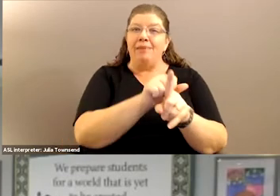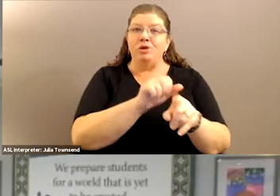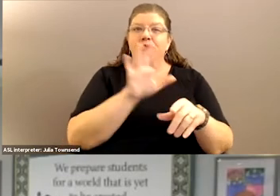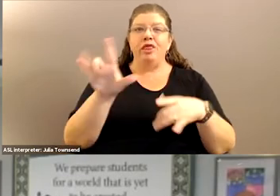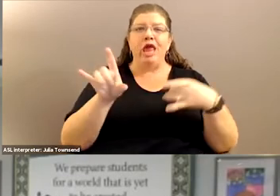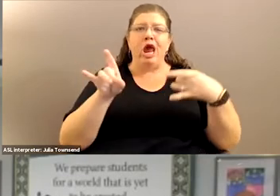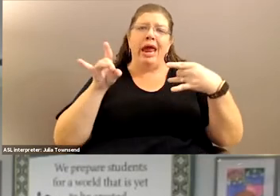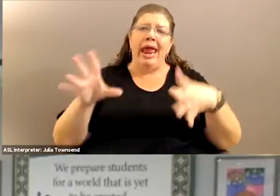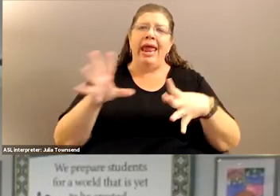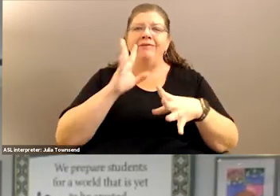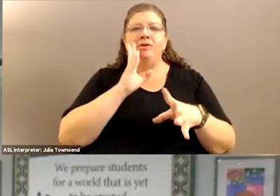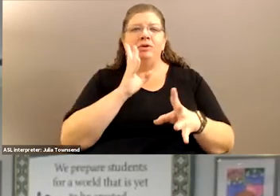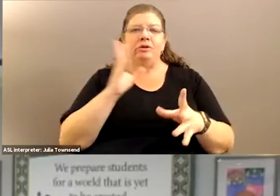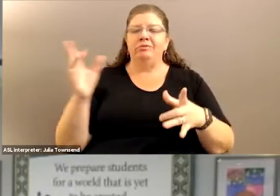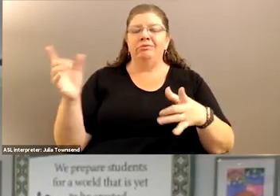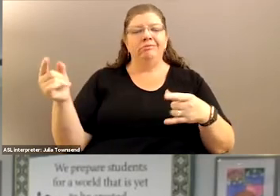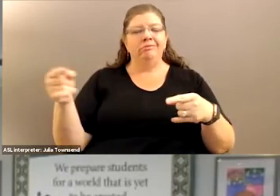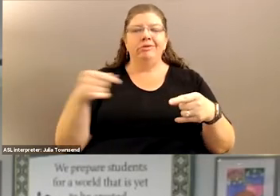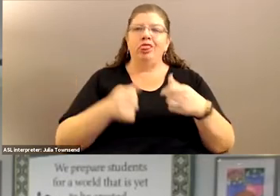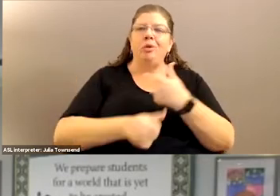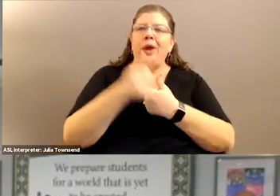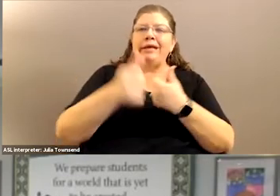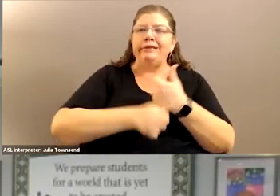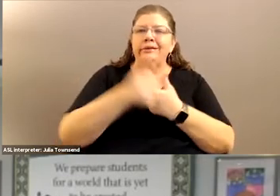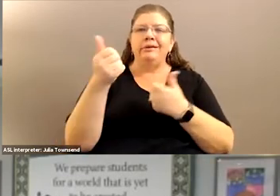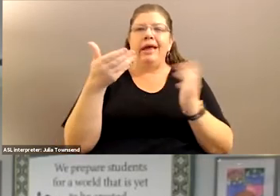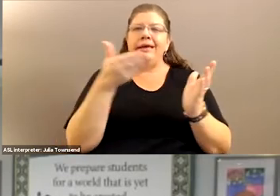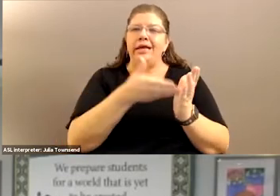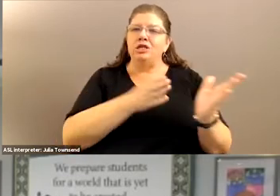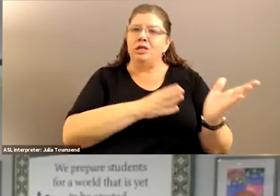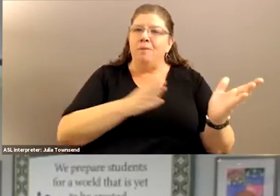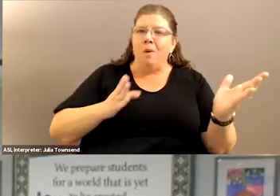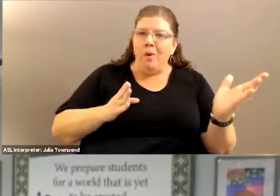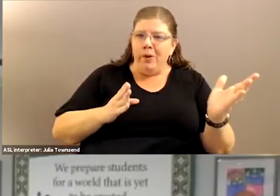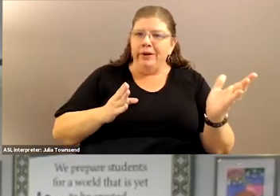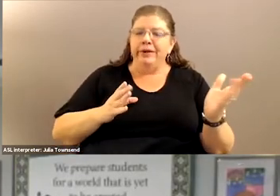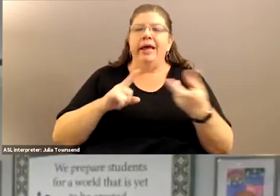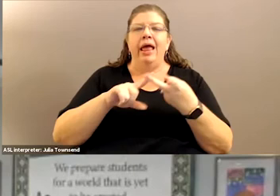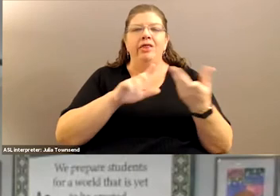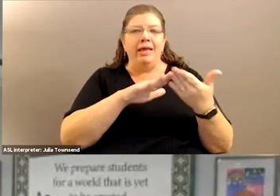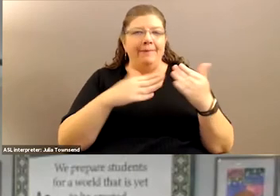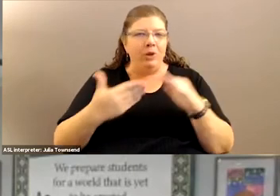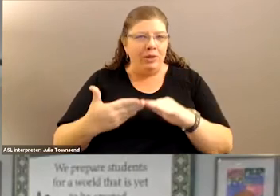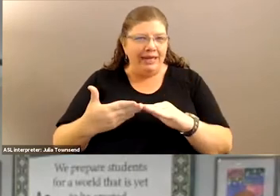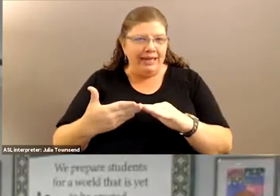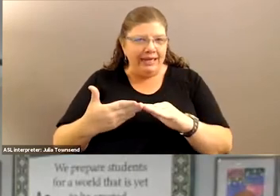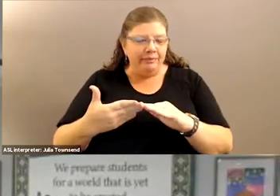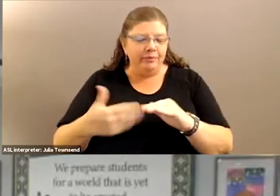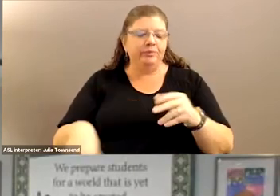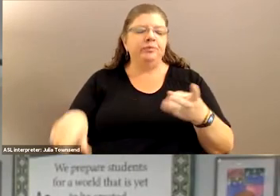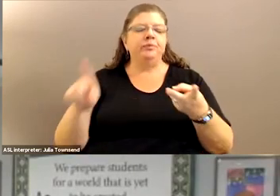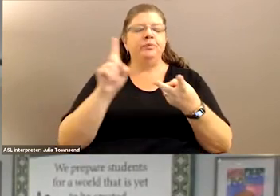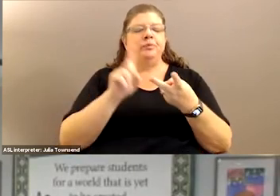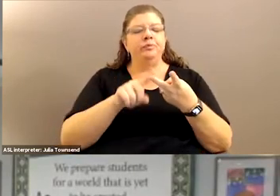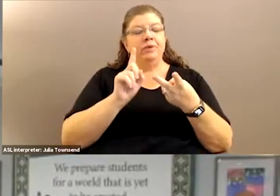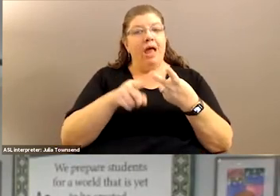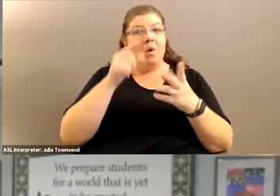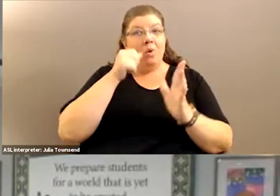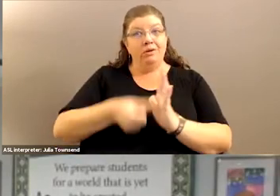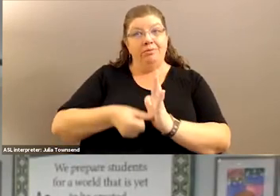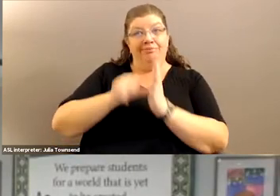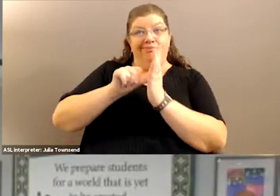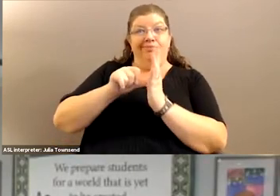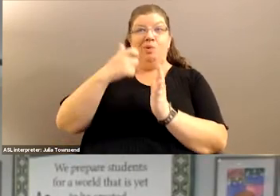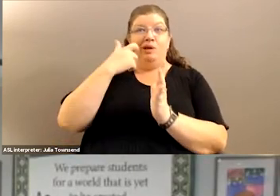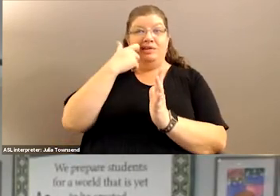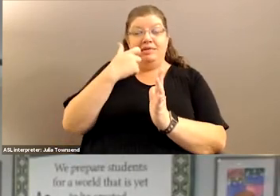hateful uh threats against the board and the community uh i also want to amplify what was